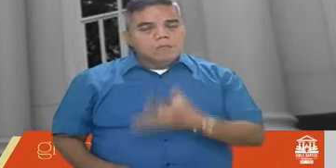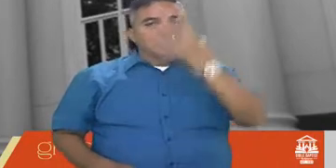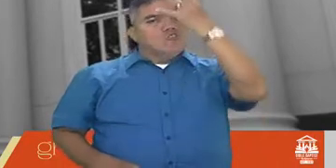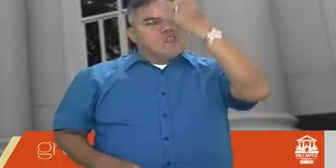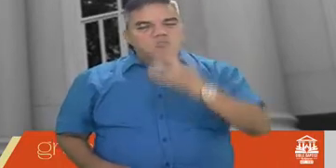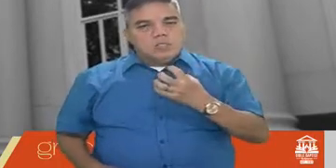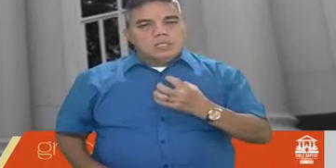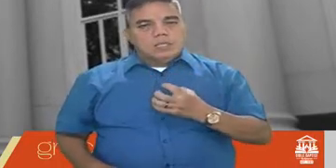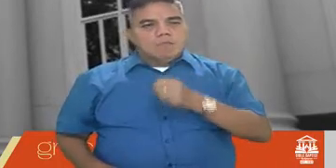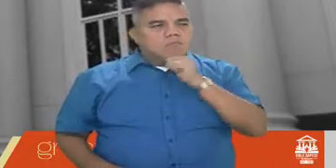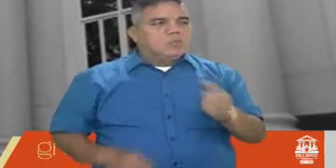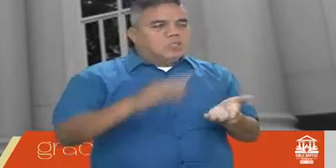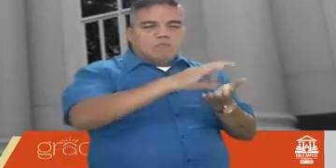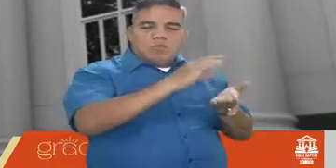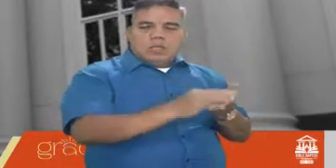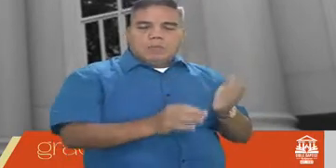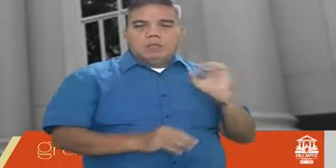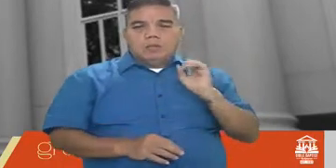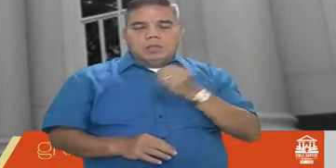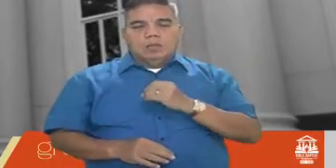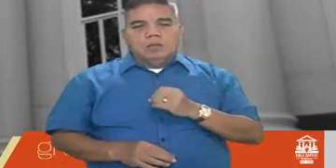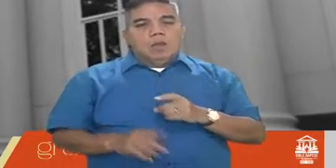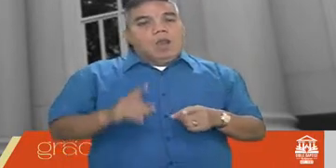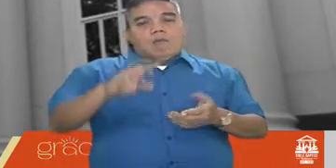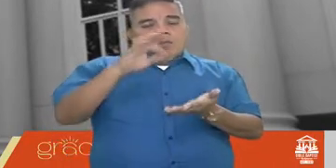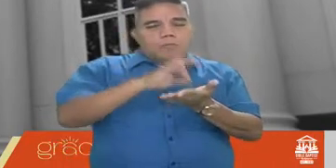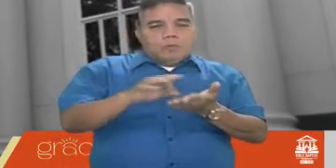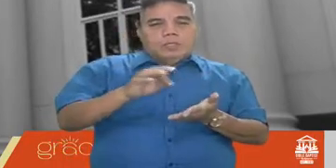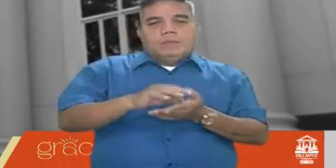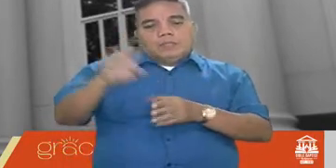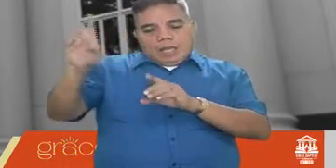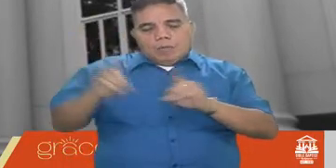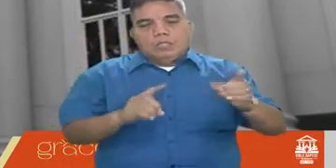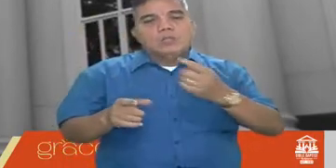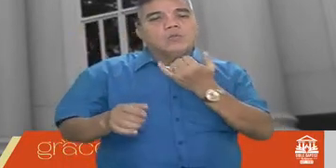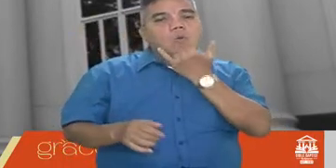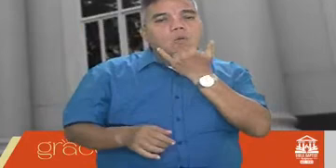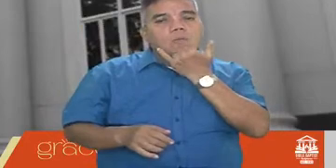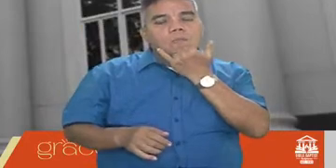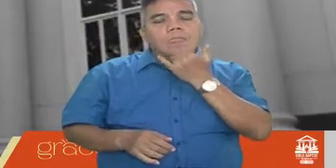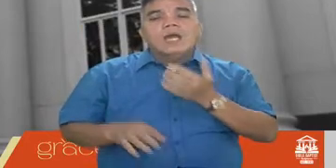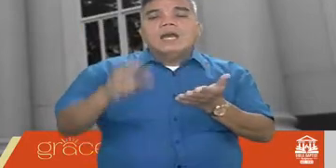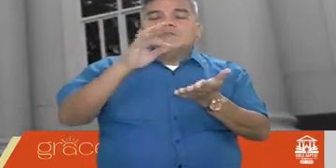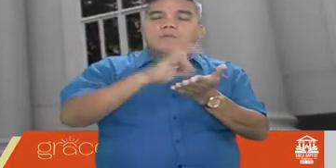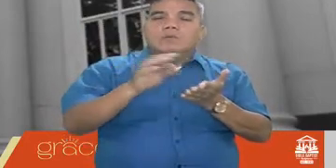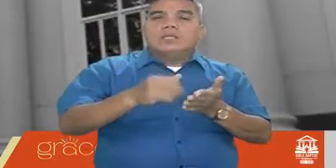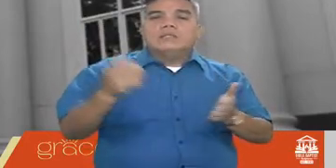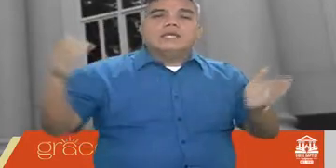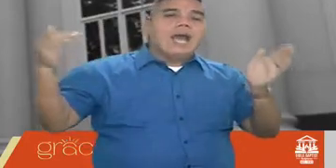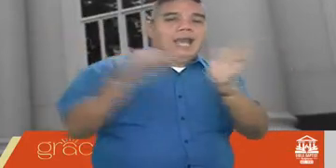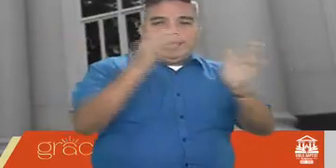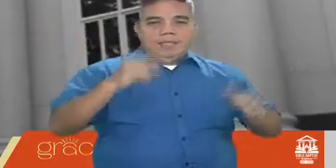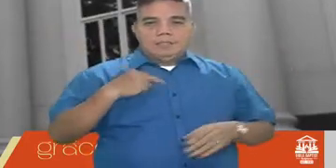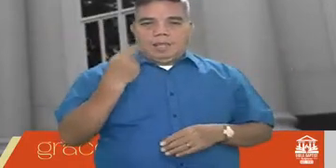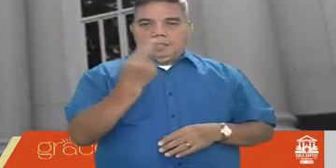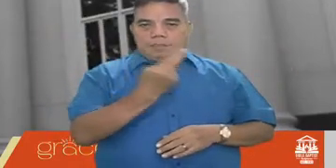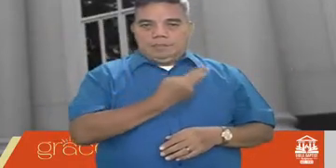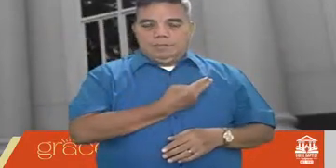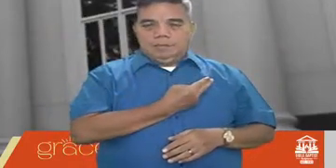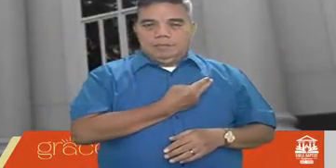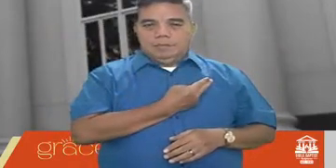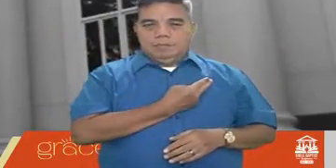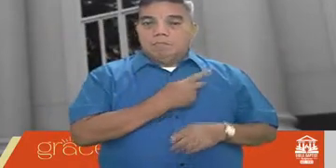suko siya kaya na, dili gud siya mo forgive nato. And forgive us our trespasses as we forgive those who trespass against us.